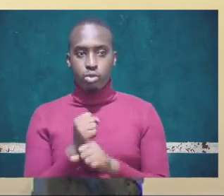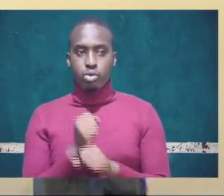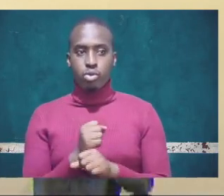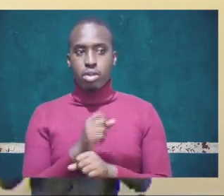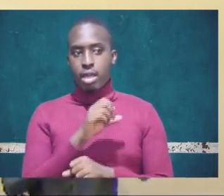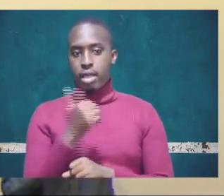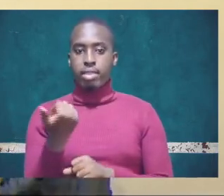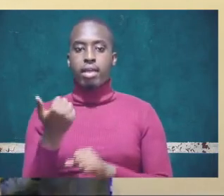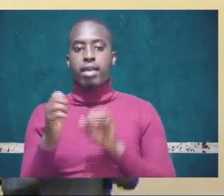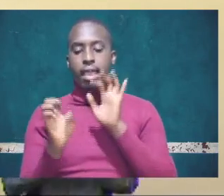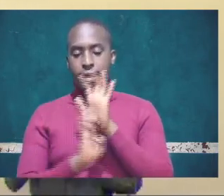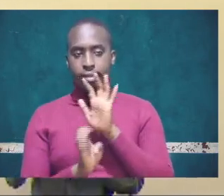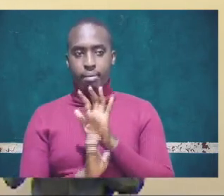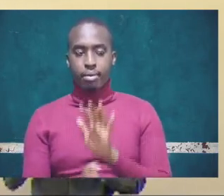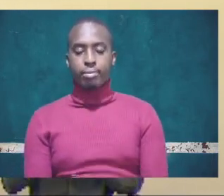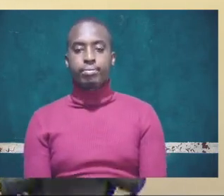other example